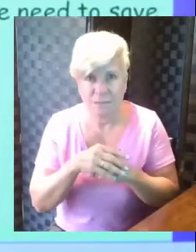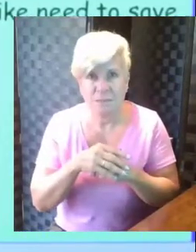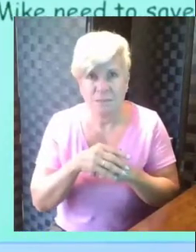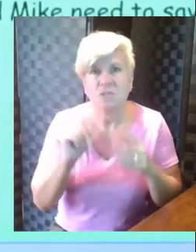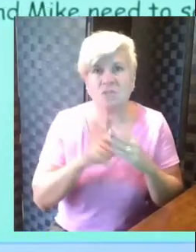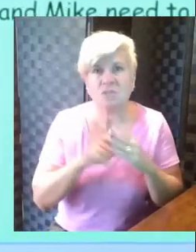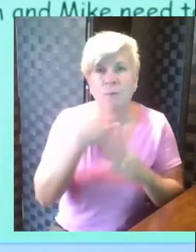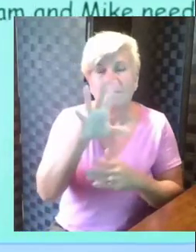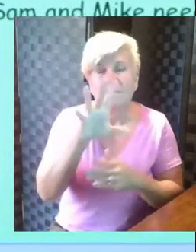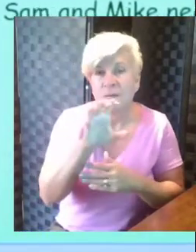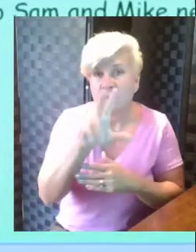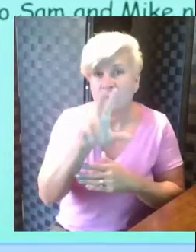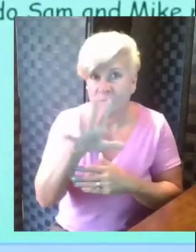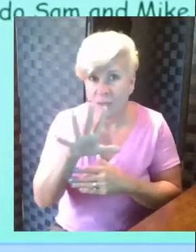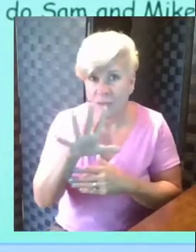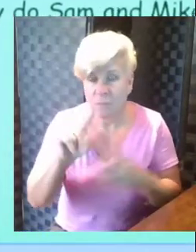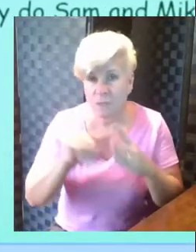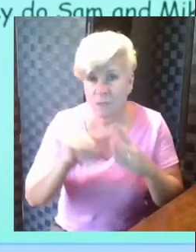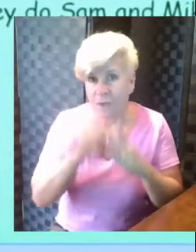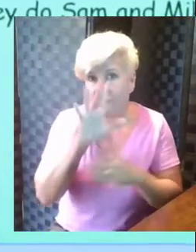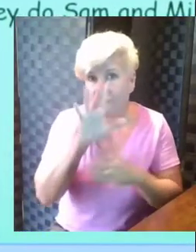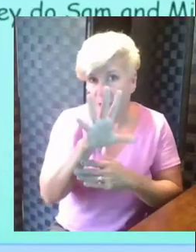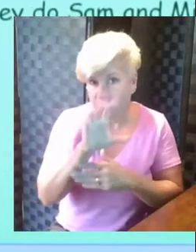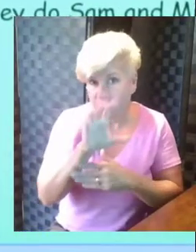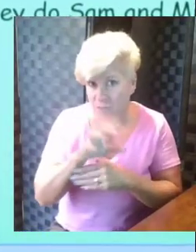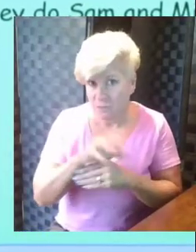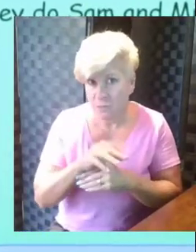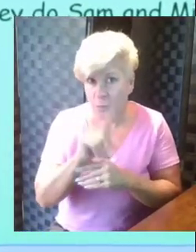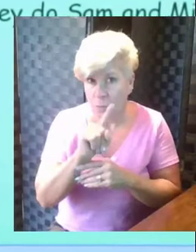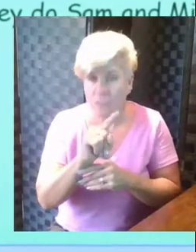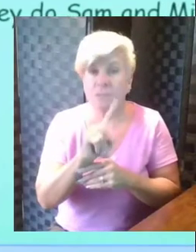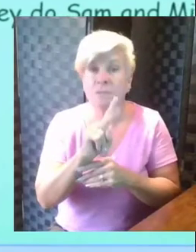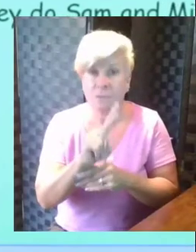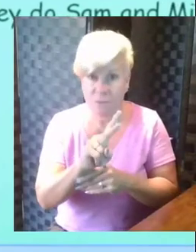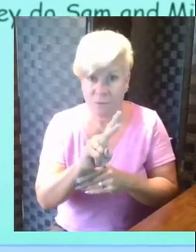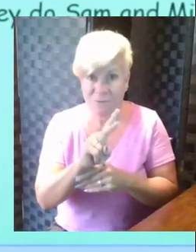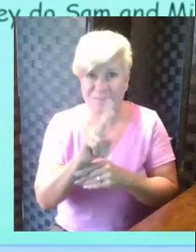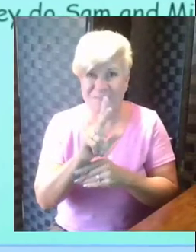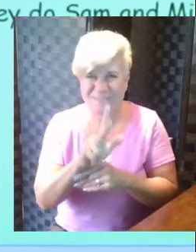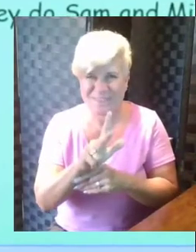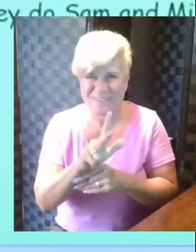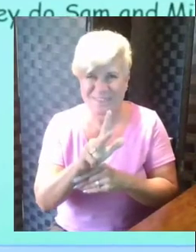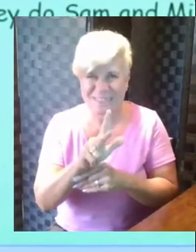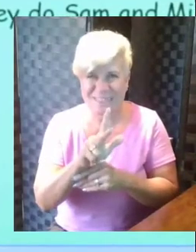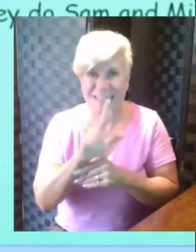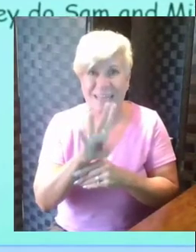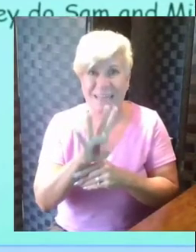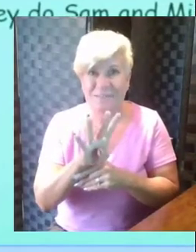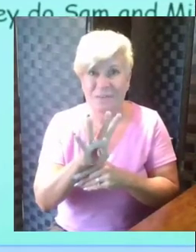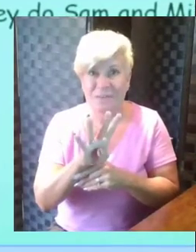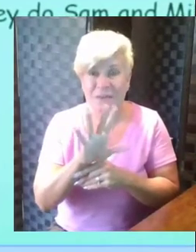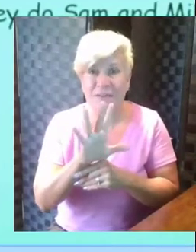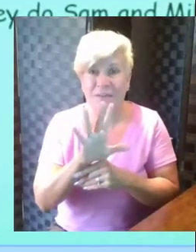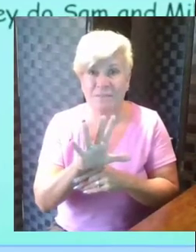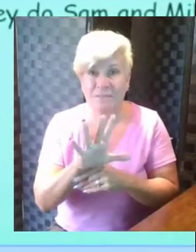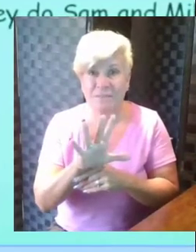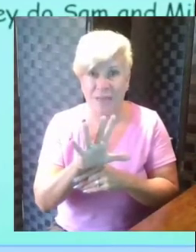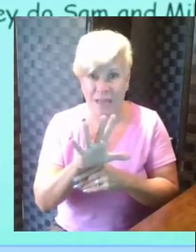with my 535. So I'm going to start with 500. 1, 2, 3,